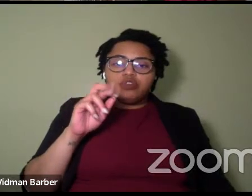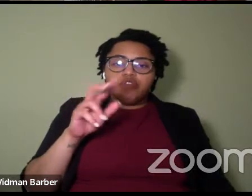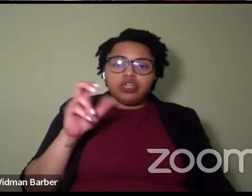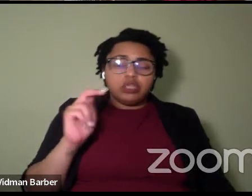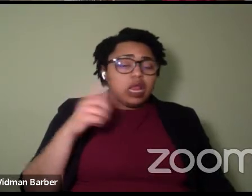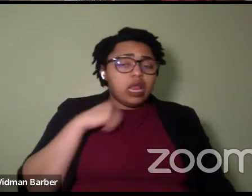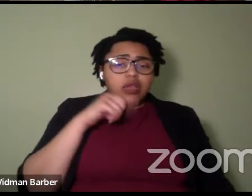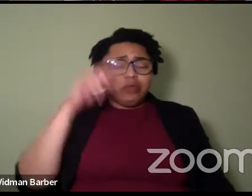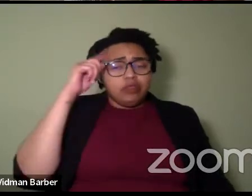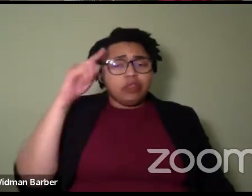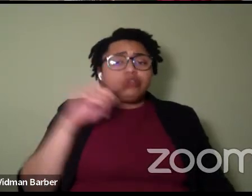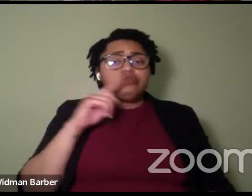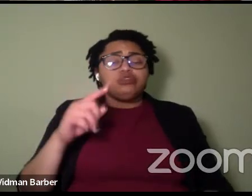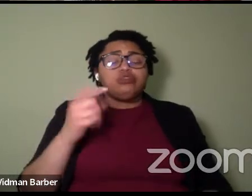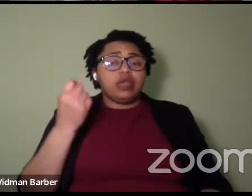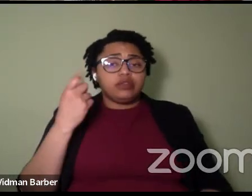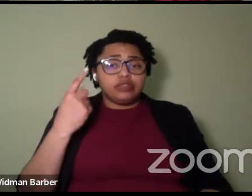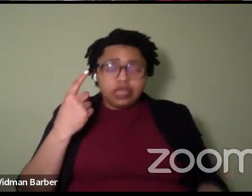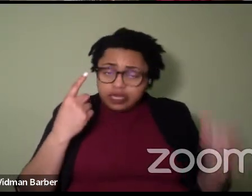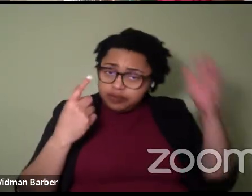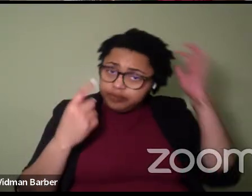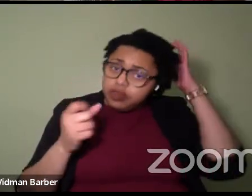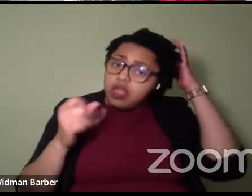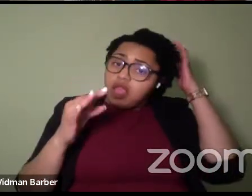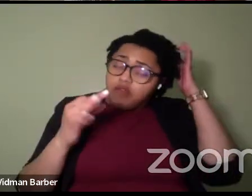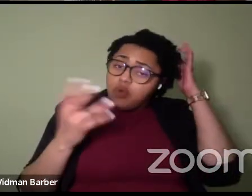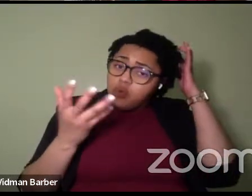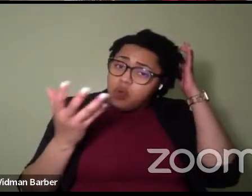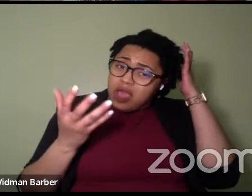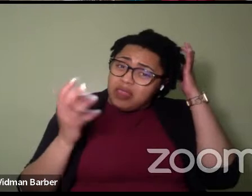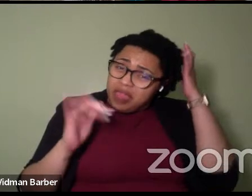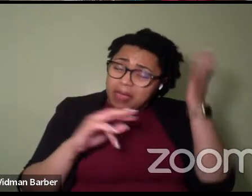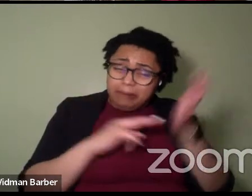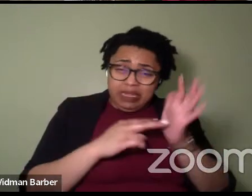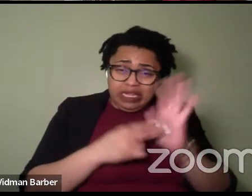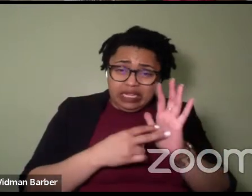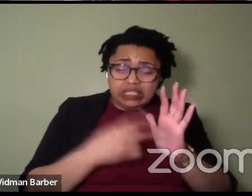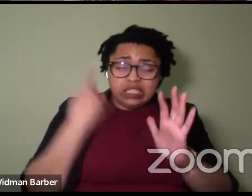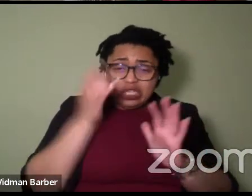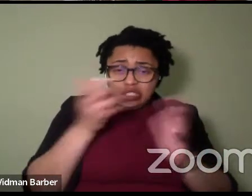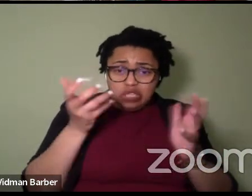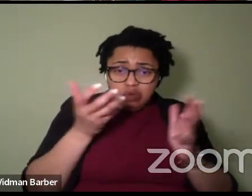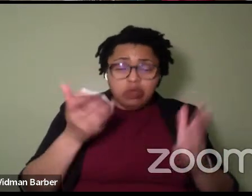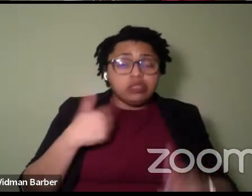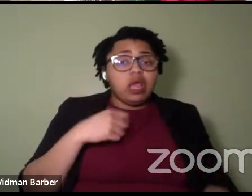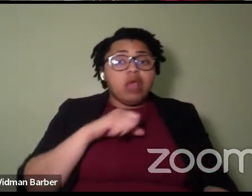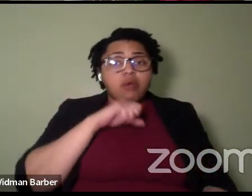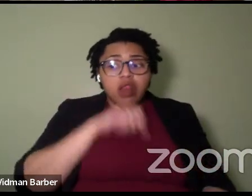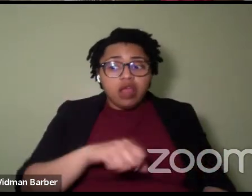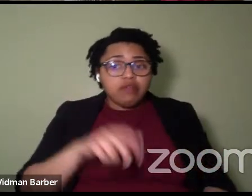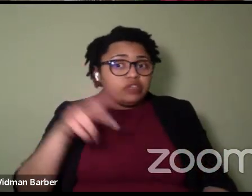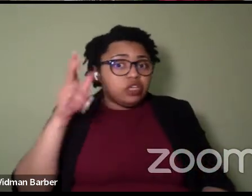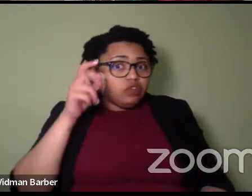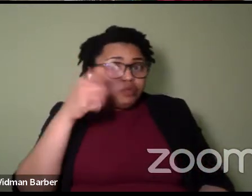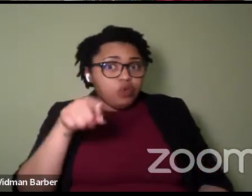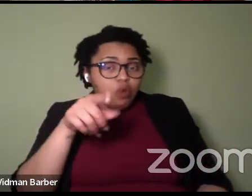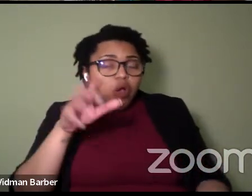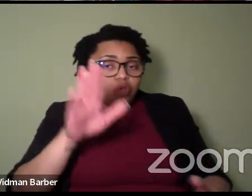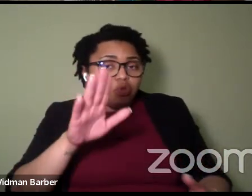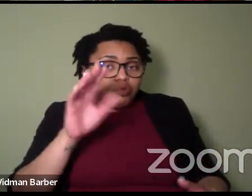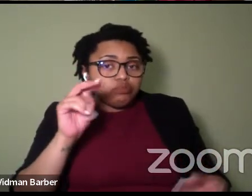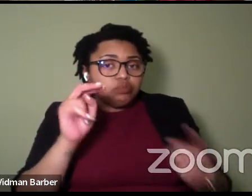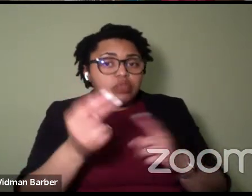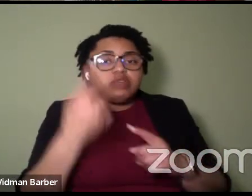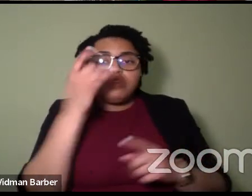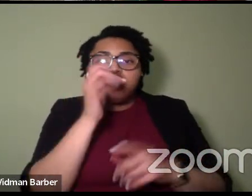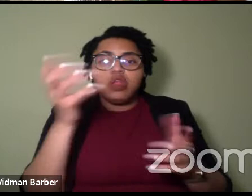true understanding of what that actually is and what that looks like. So I would love to hear from you all. What would it actually look like